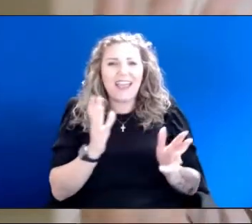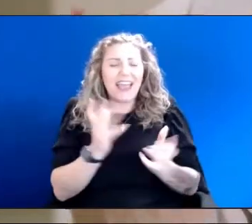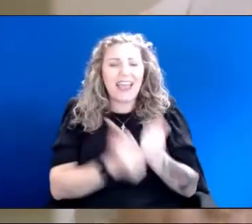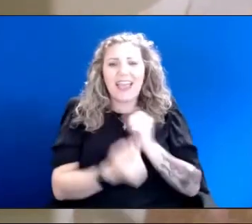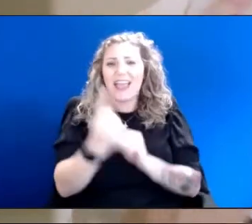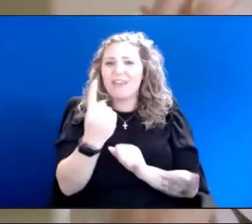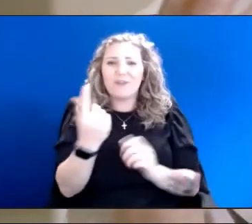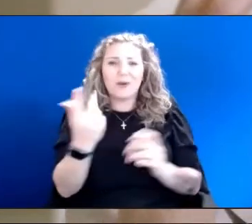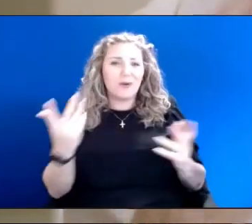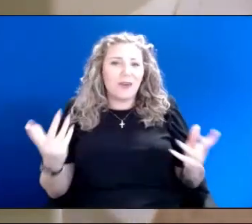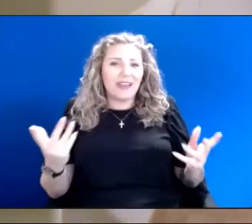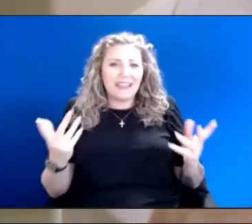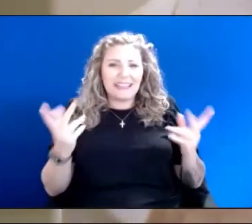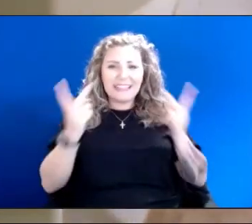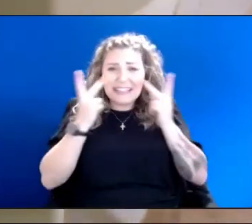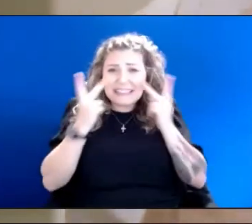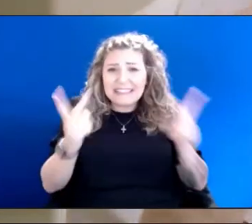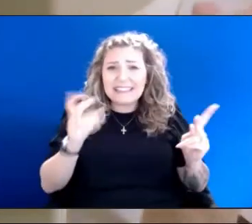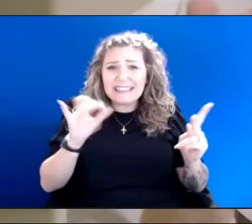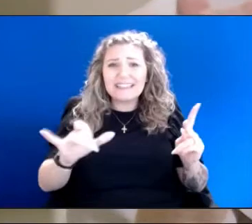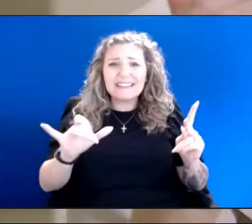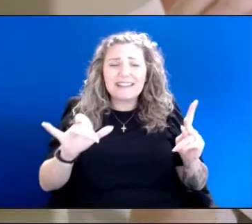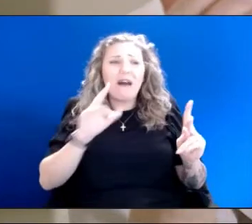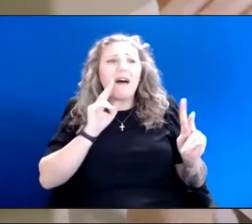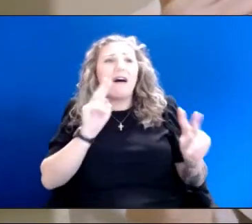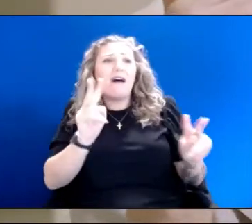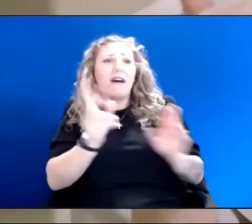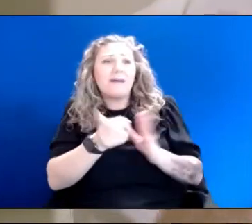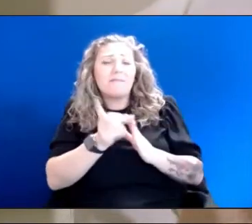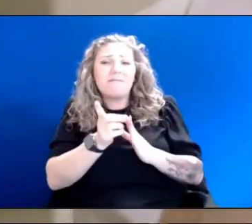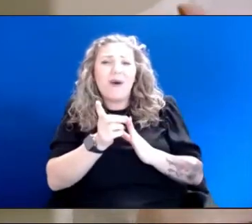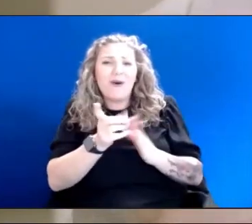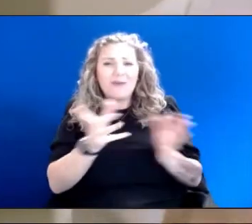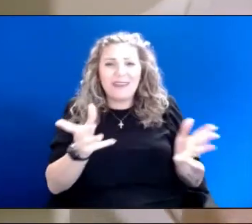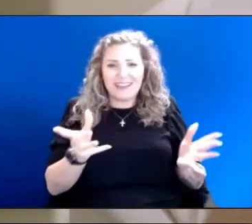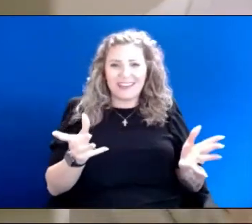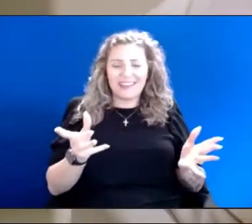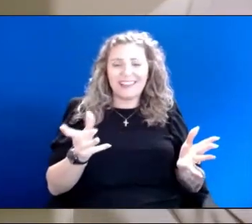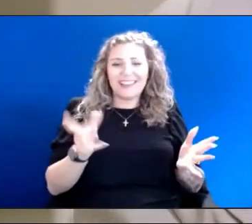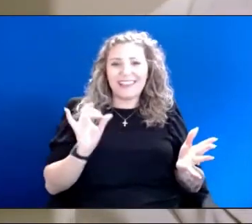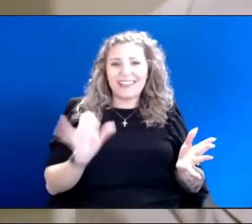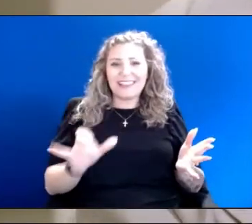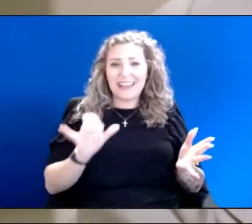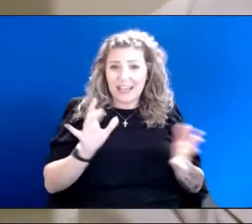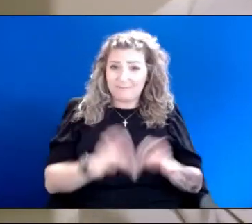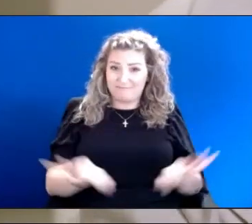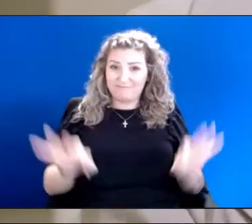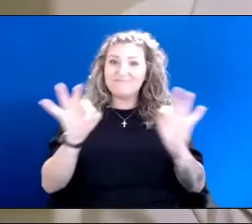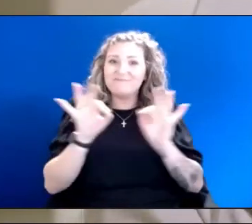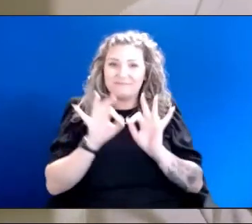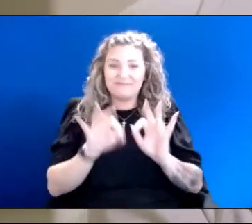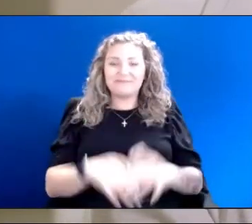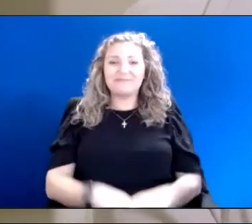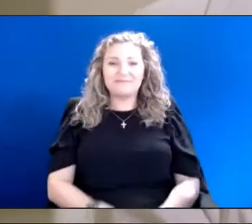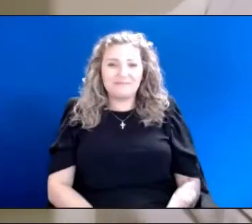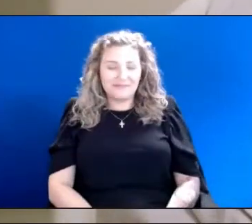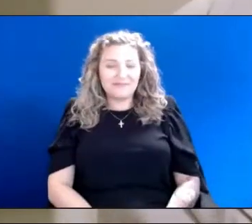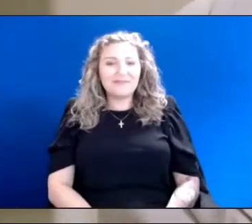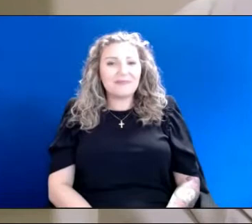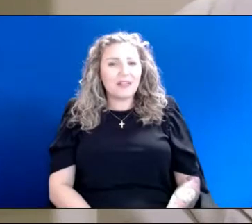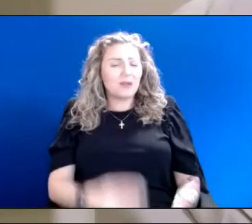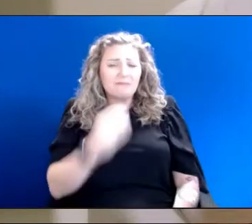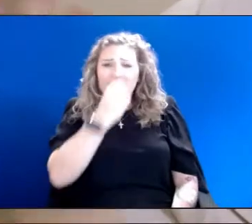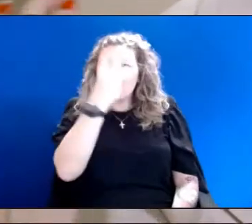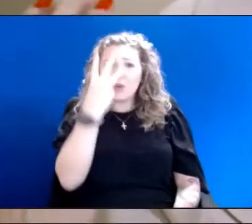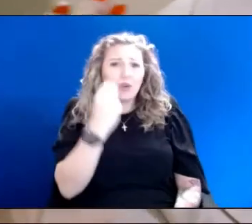that sees it and takes a moment that it matters. So it was a beautiful